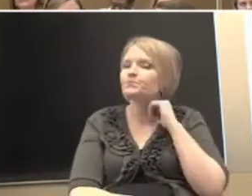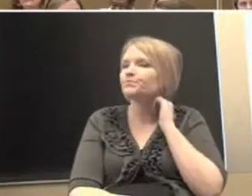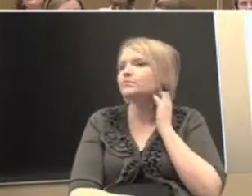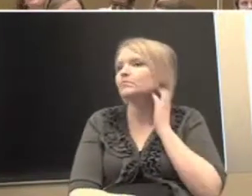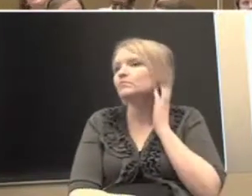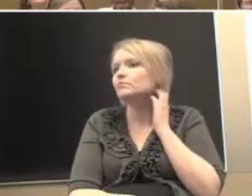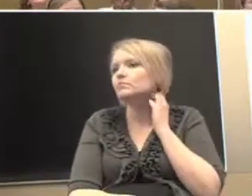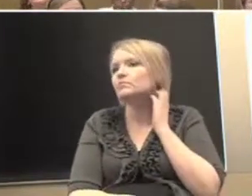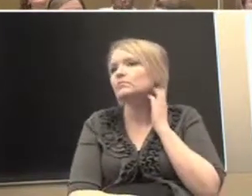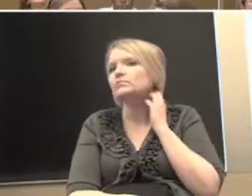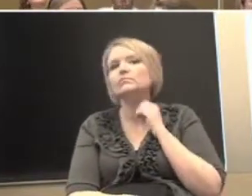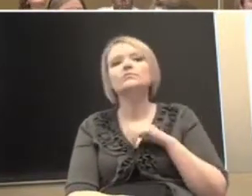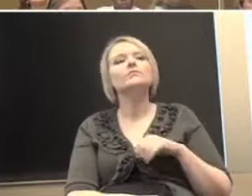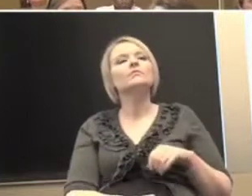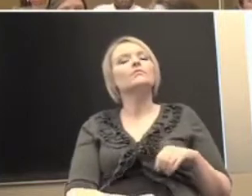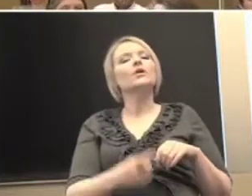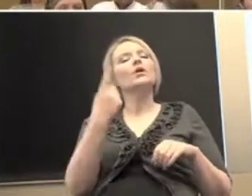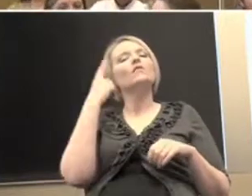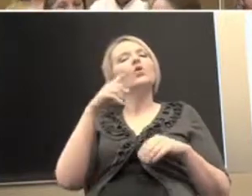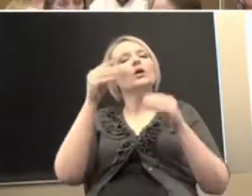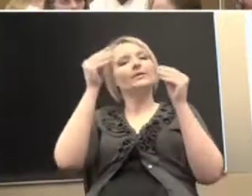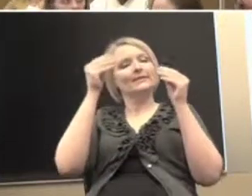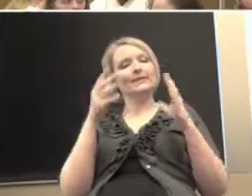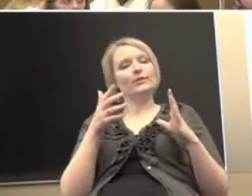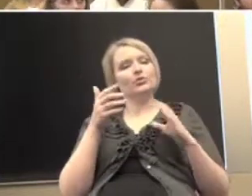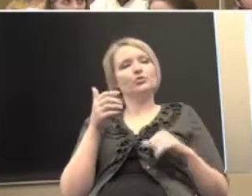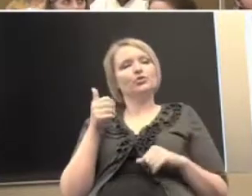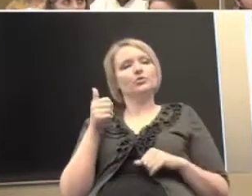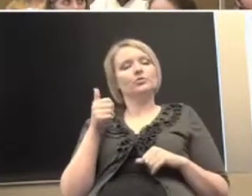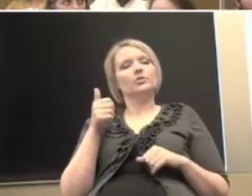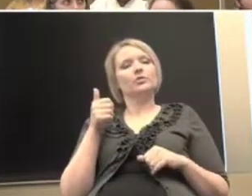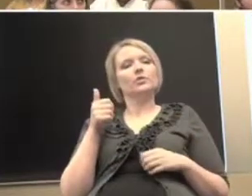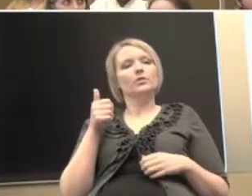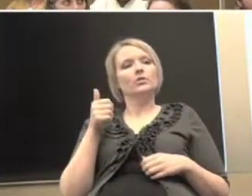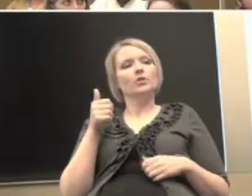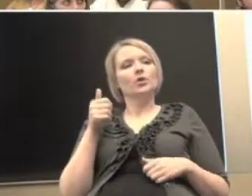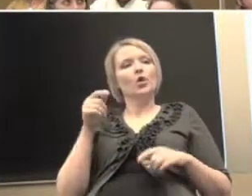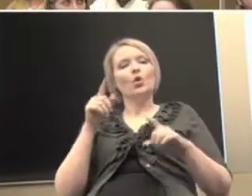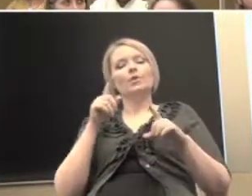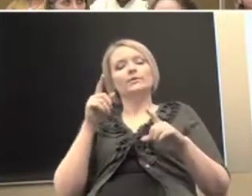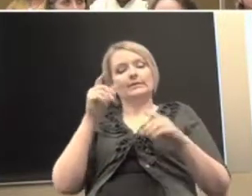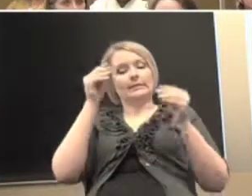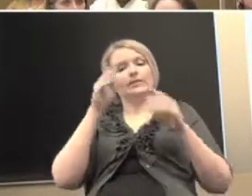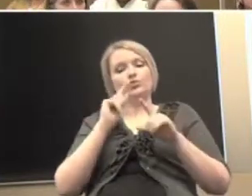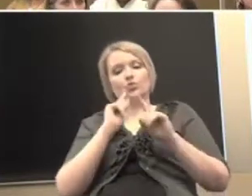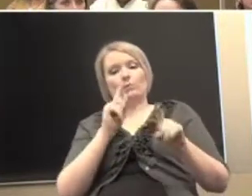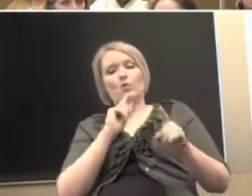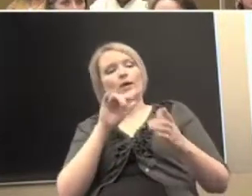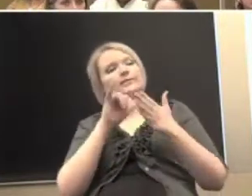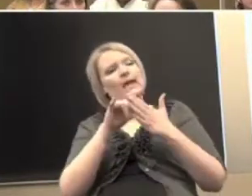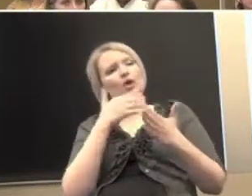Is having teachers report what they do a good way to check fidelity?